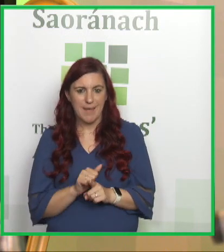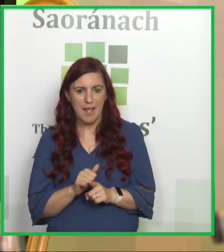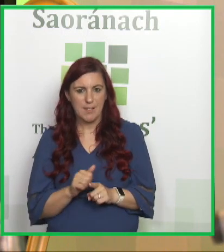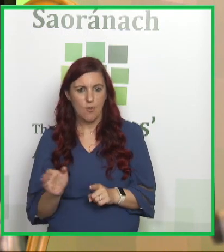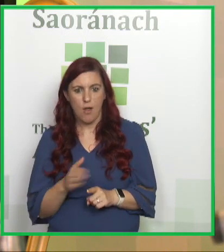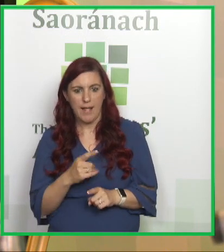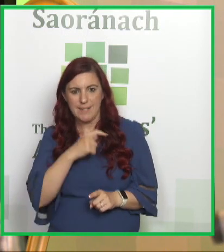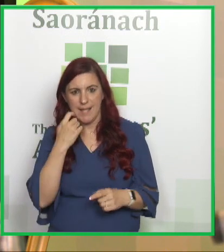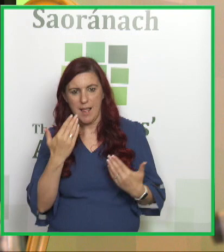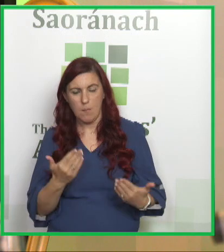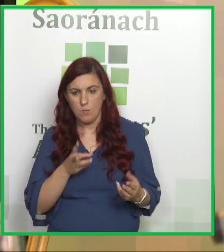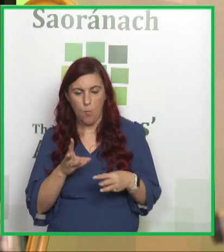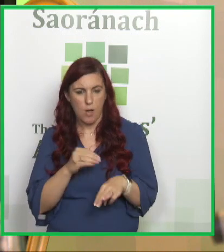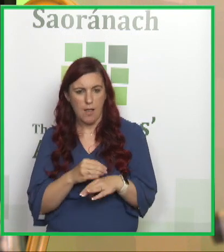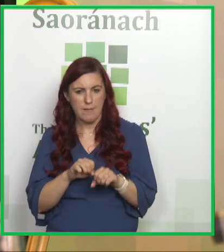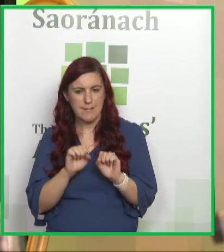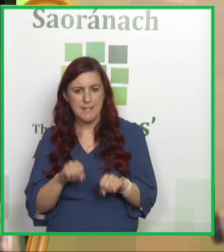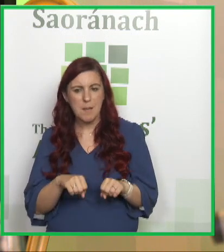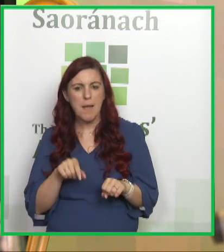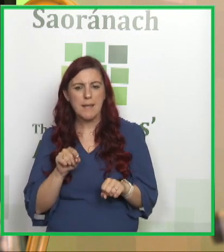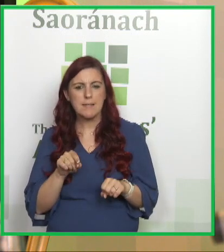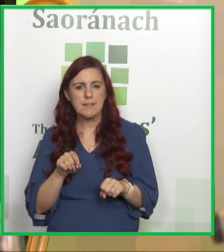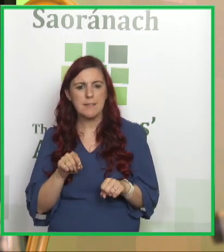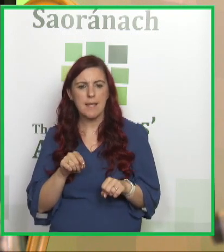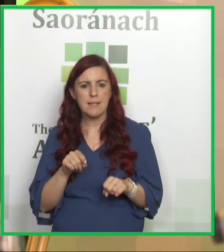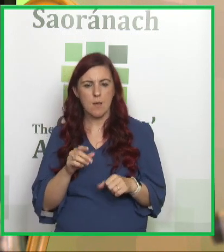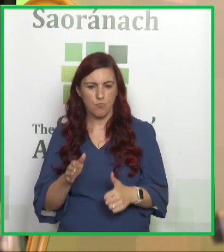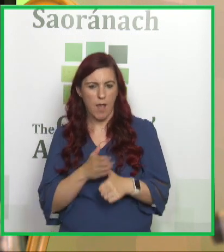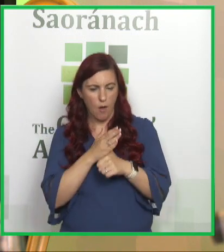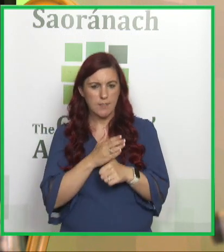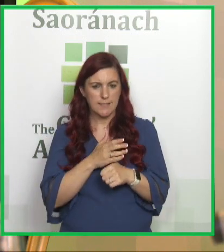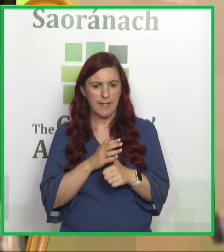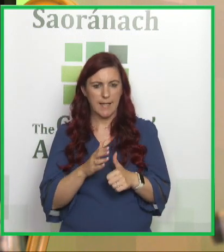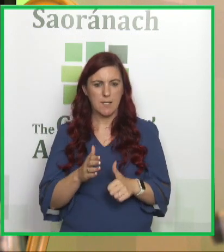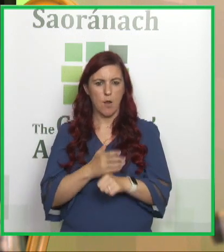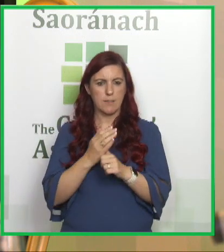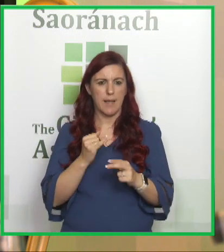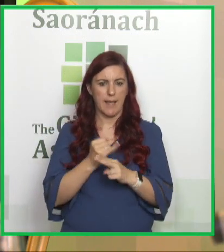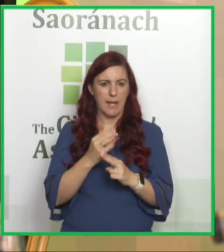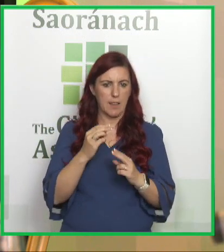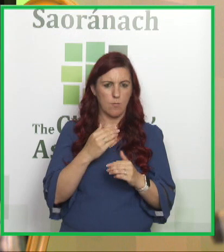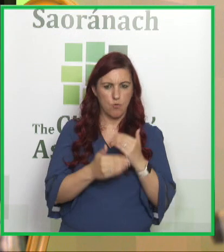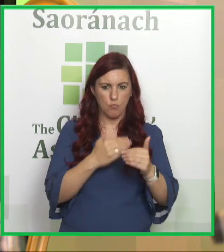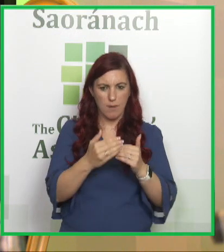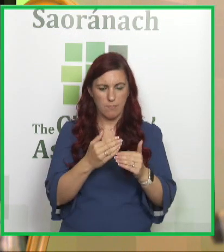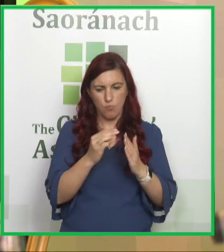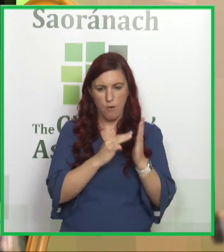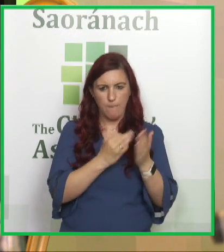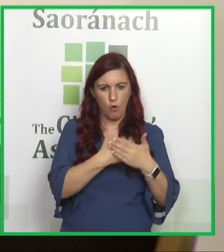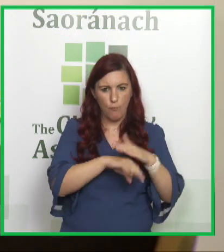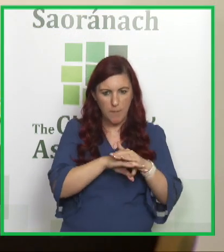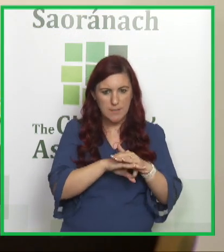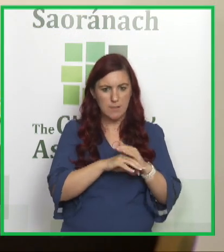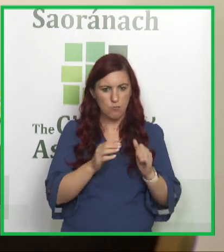at the moment. It's definitely a priority. It's a priority in the programme for government,